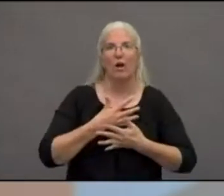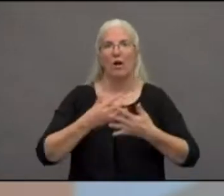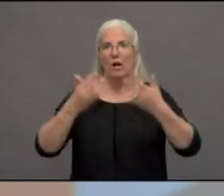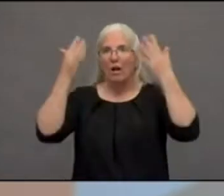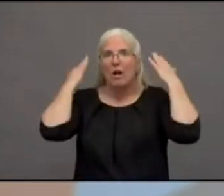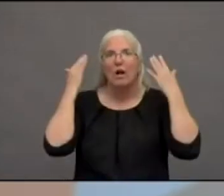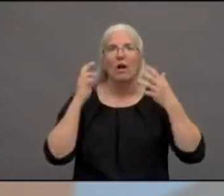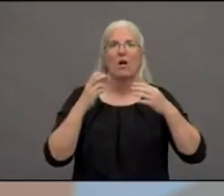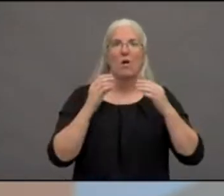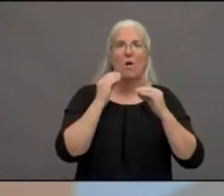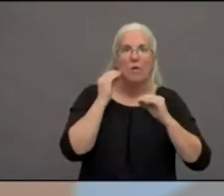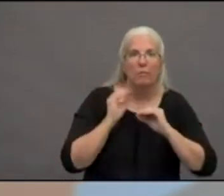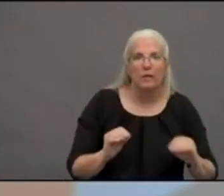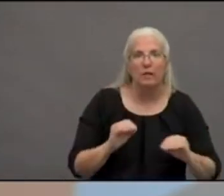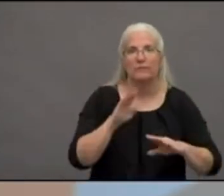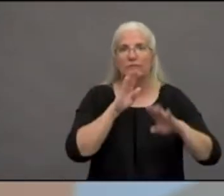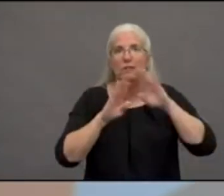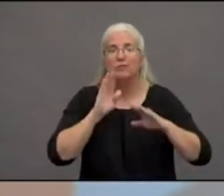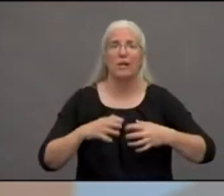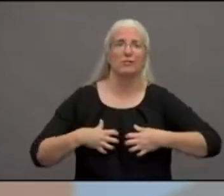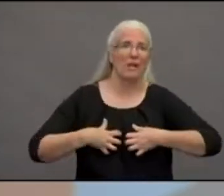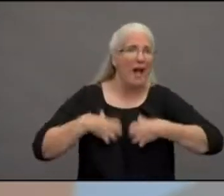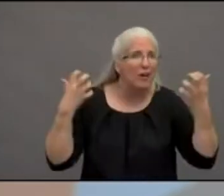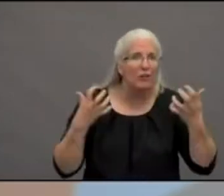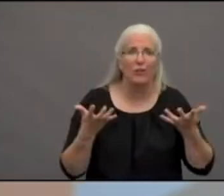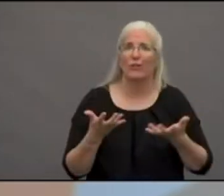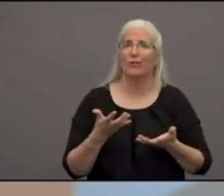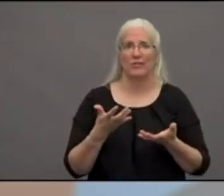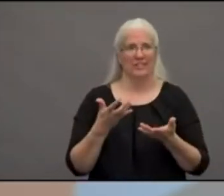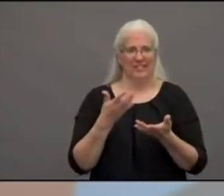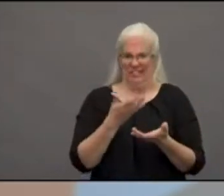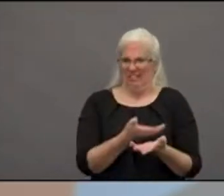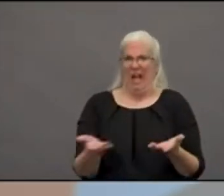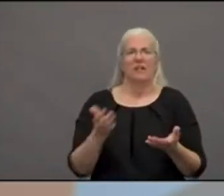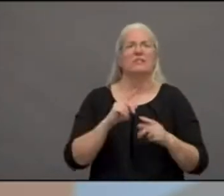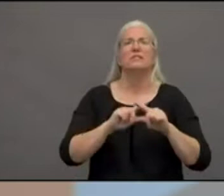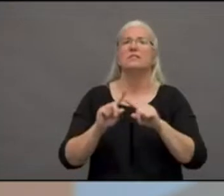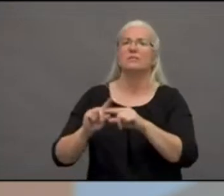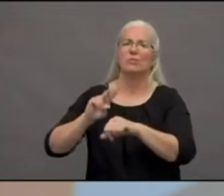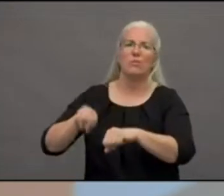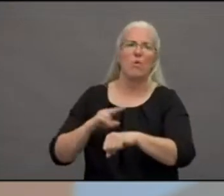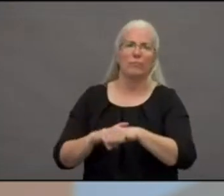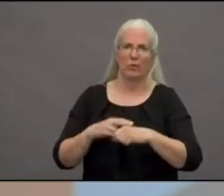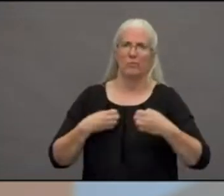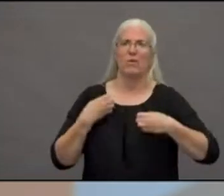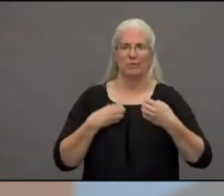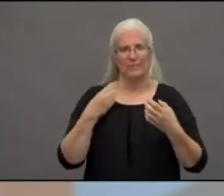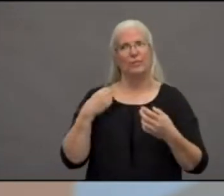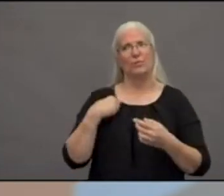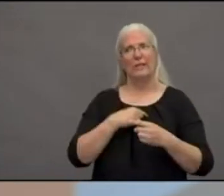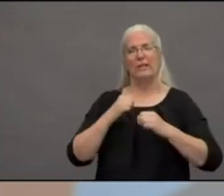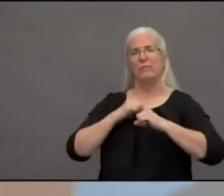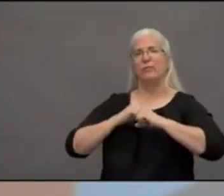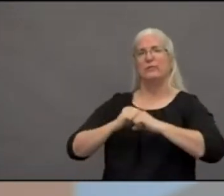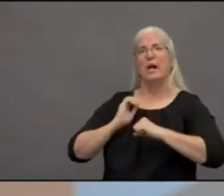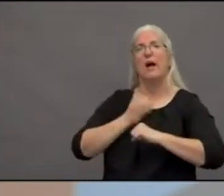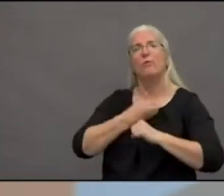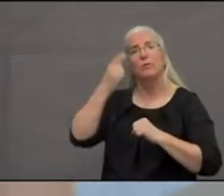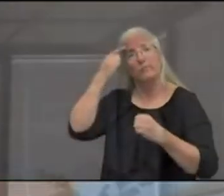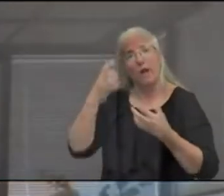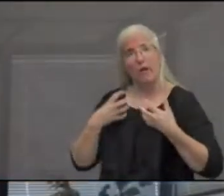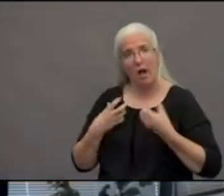anger. There are things that we can do to protect our mental health, and I'm here today with Dr.